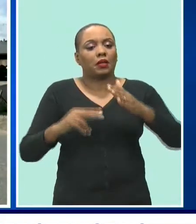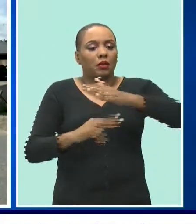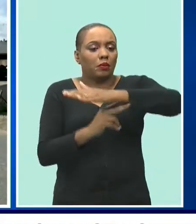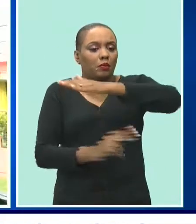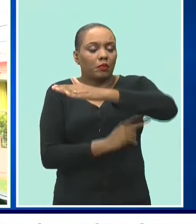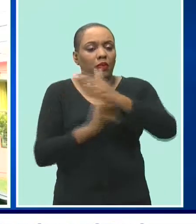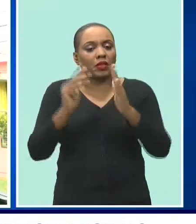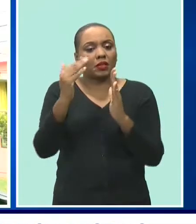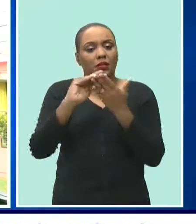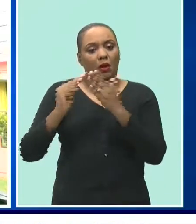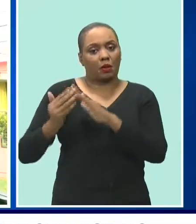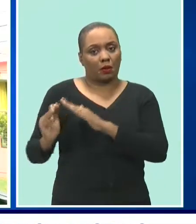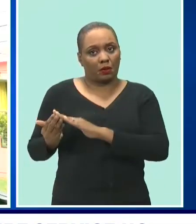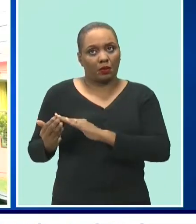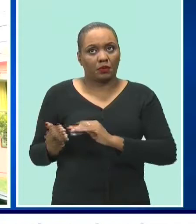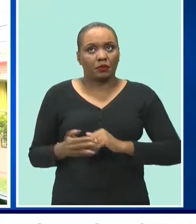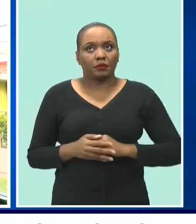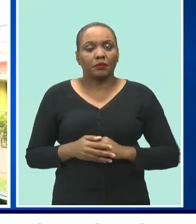made to